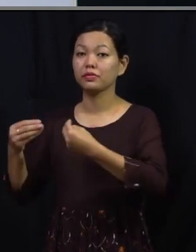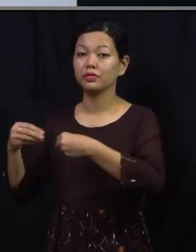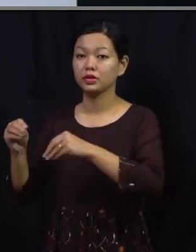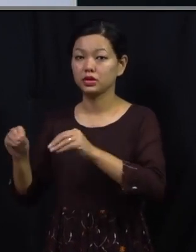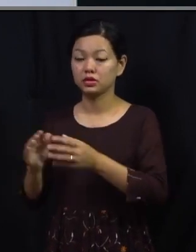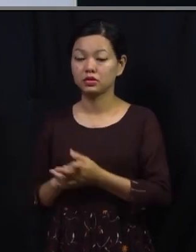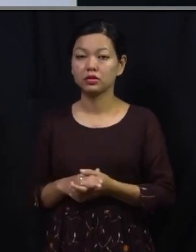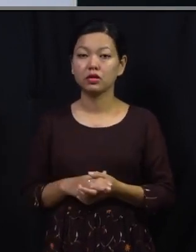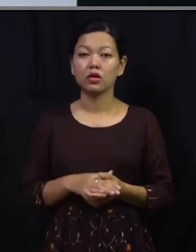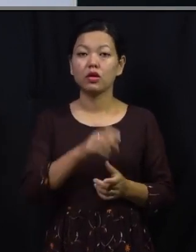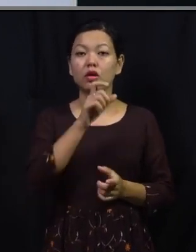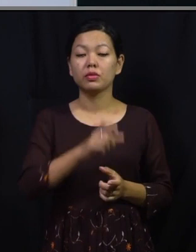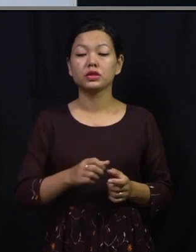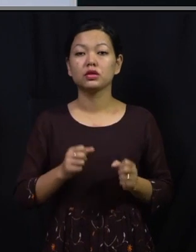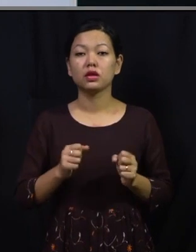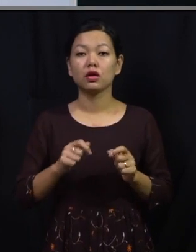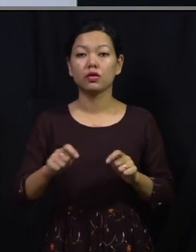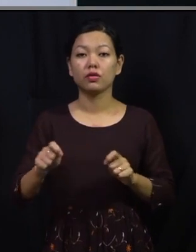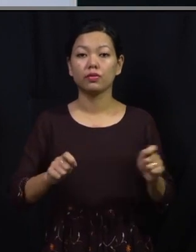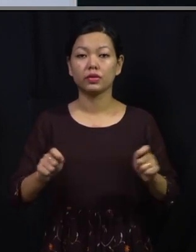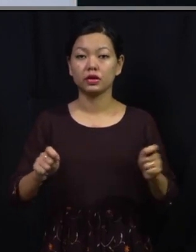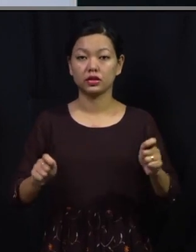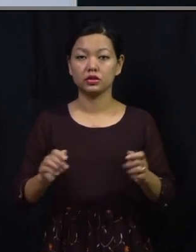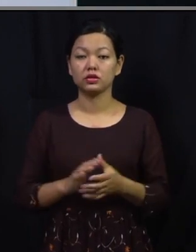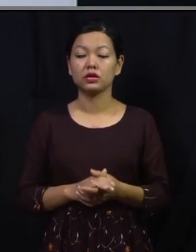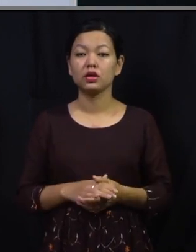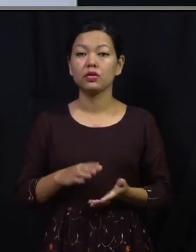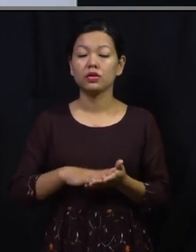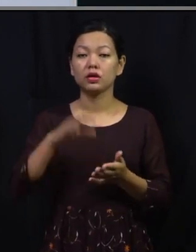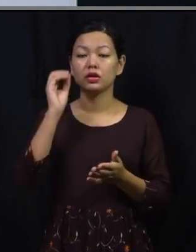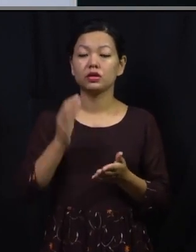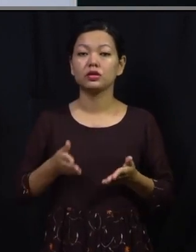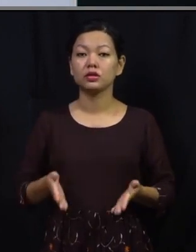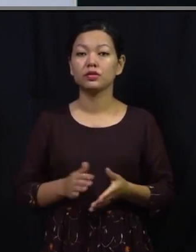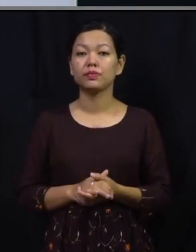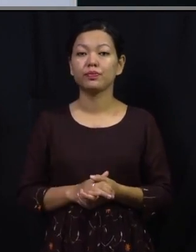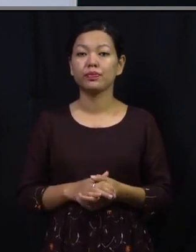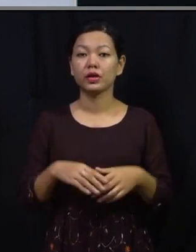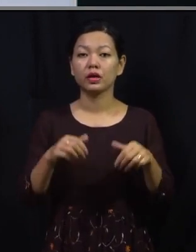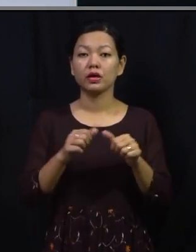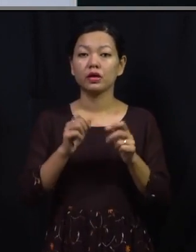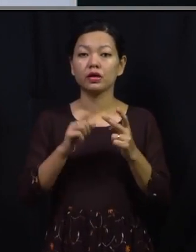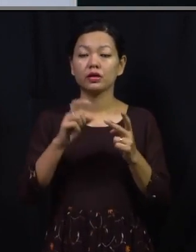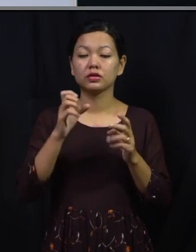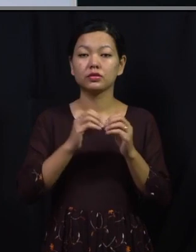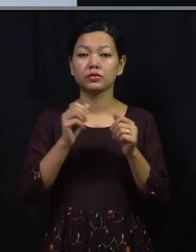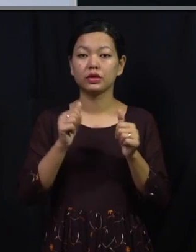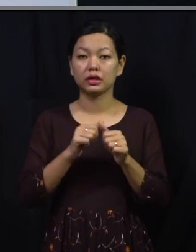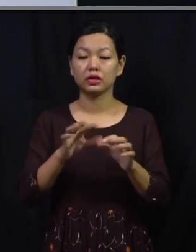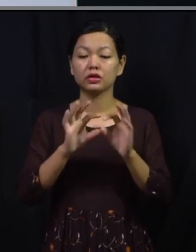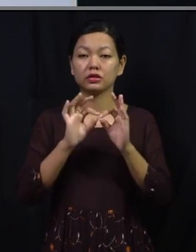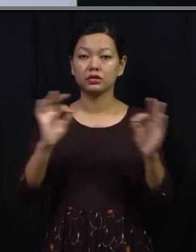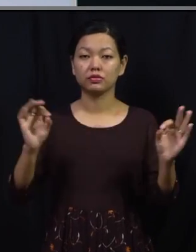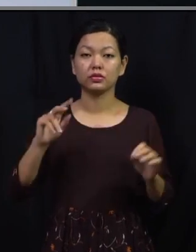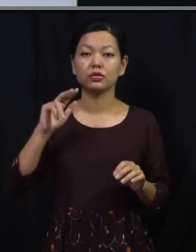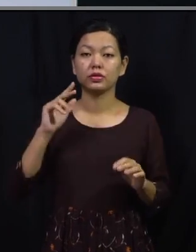and liabilities as well. So accounting, the definition given by AICPA in simple terms